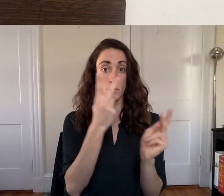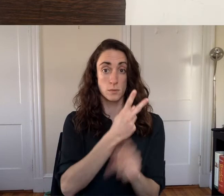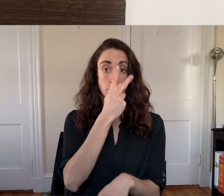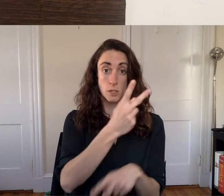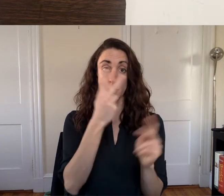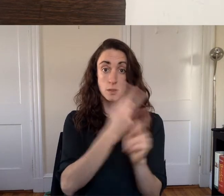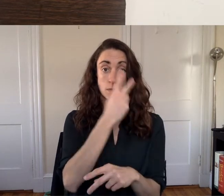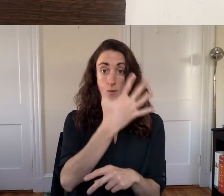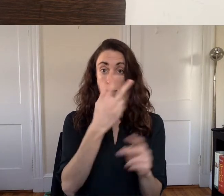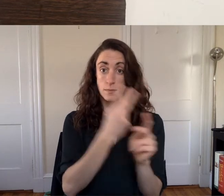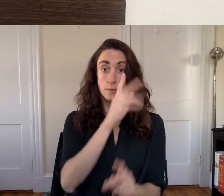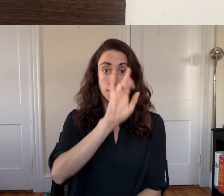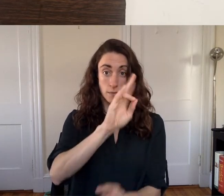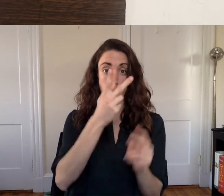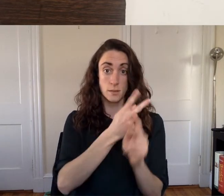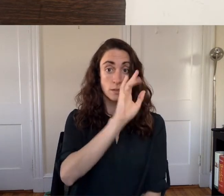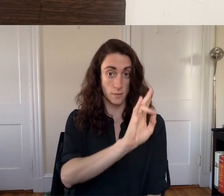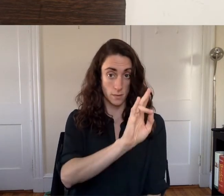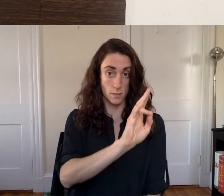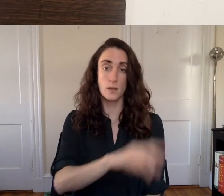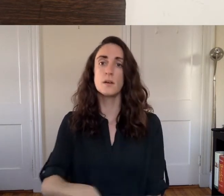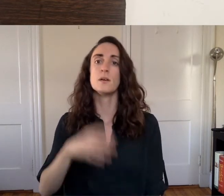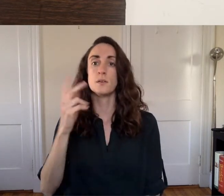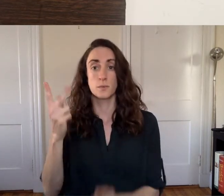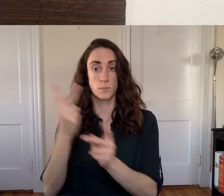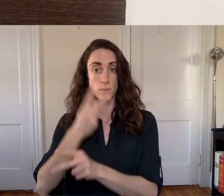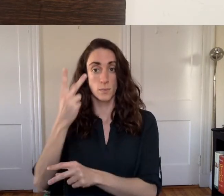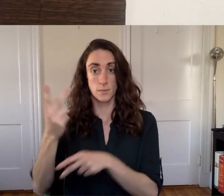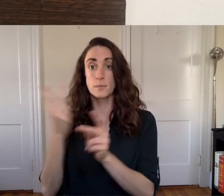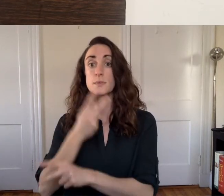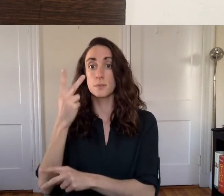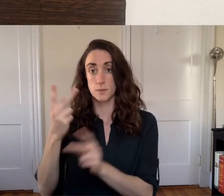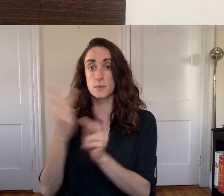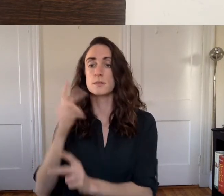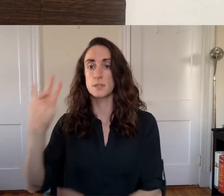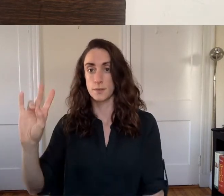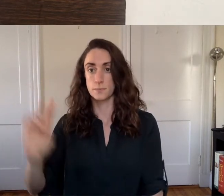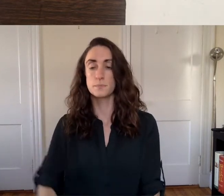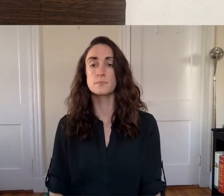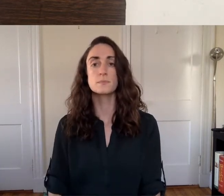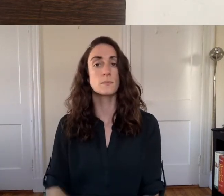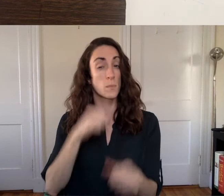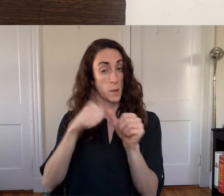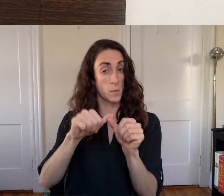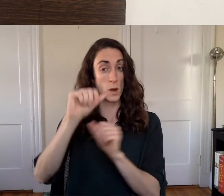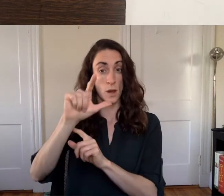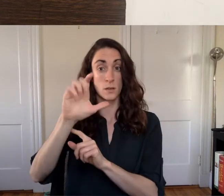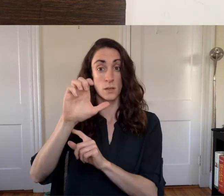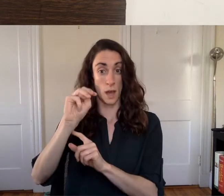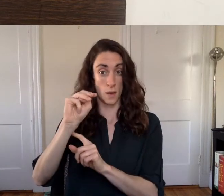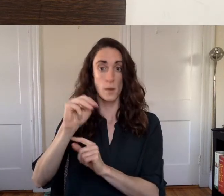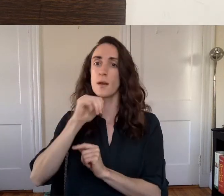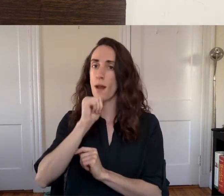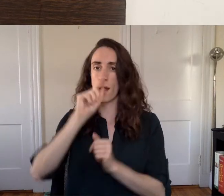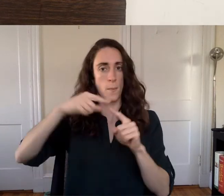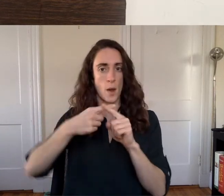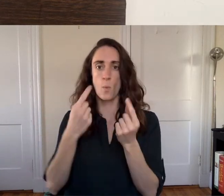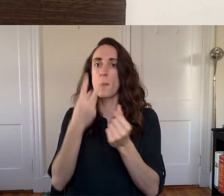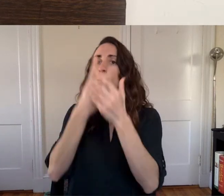Now we can compare these two prime factorizations, 2 times 2 times 5 times 7 times 7, and 2 times 2 times 2 times